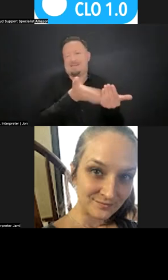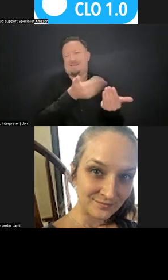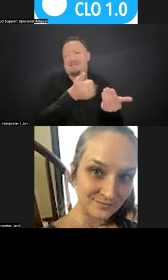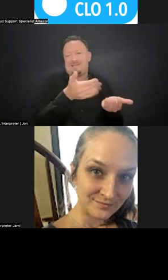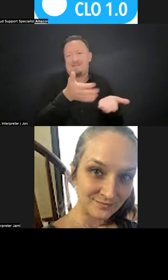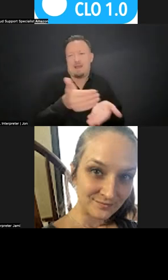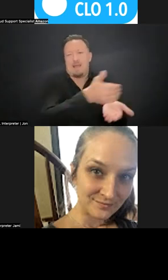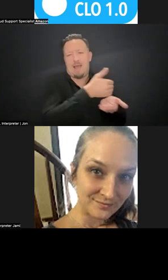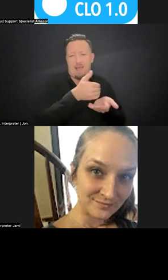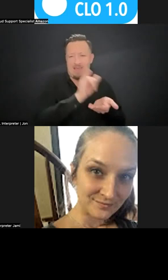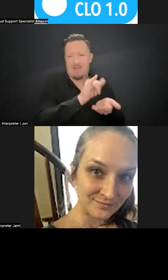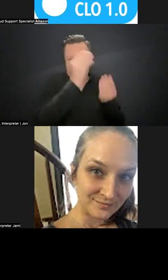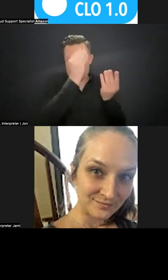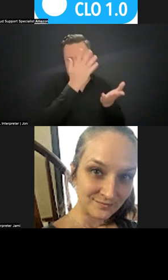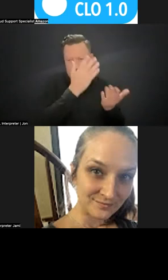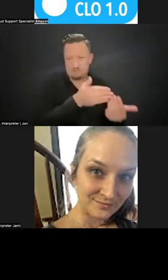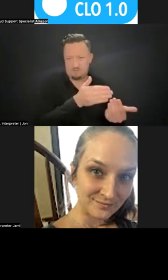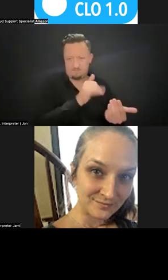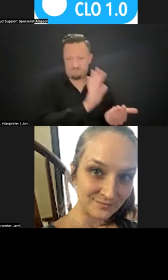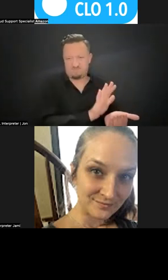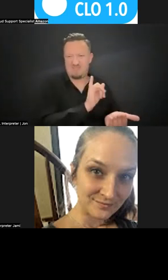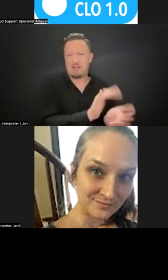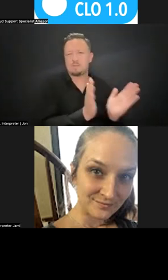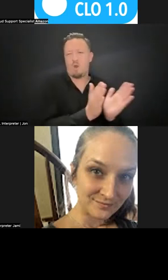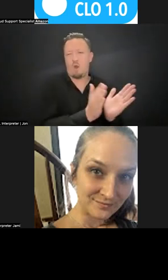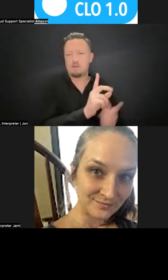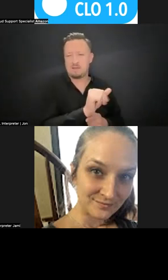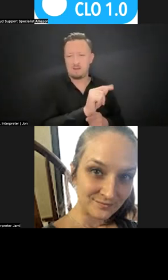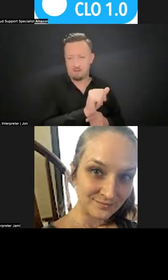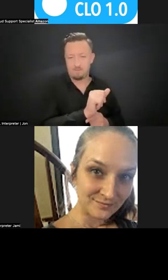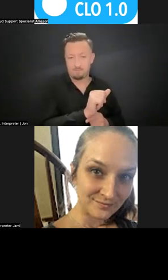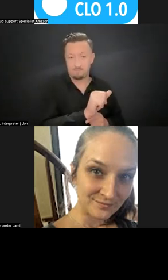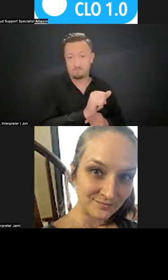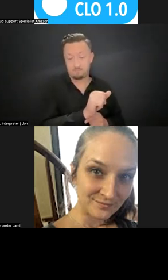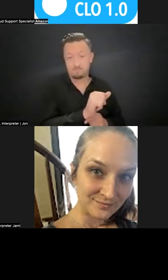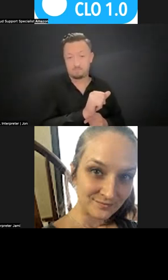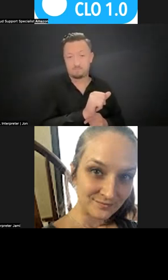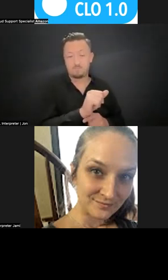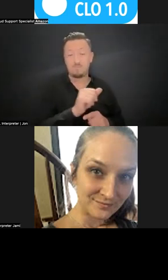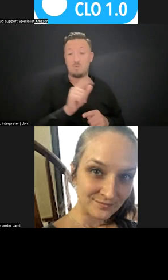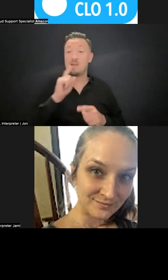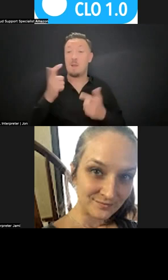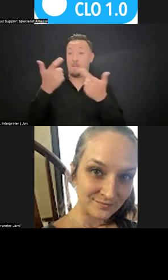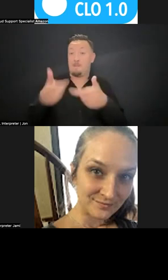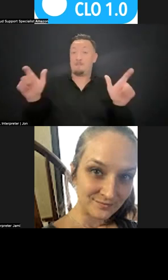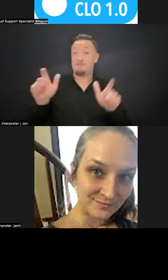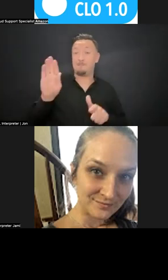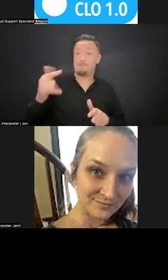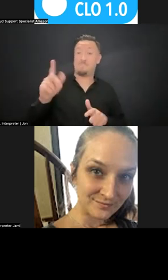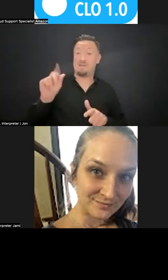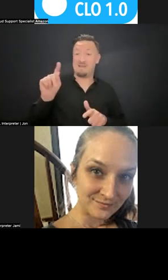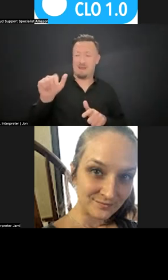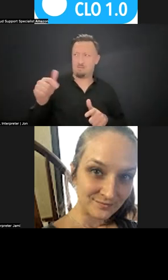us. So big data and even the little data, it's all around us, is